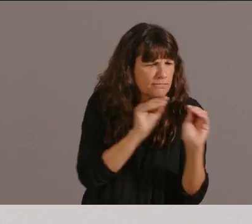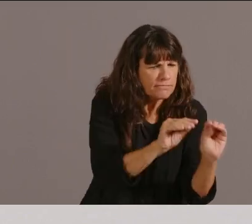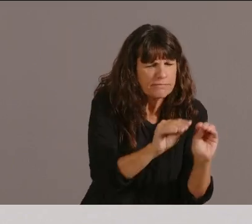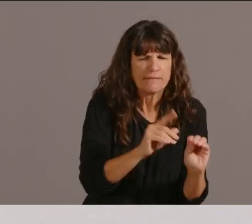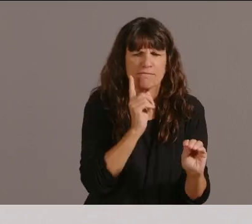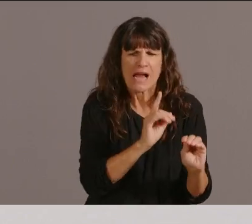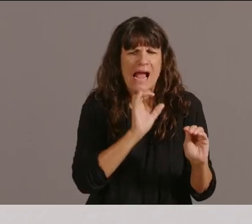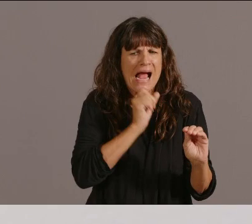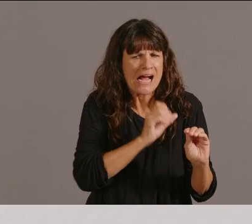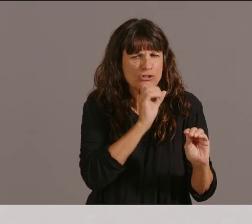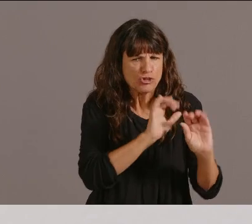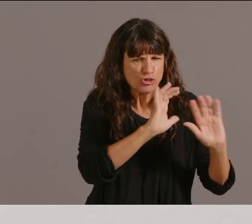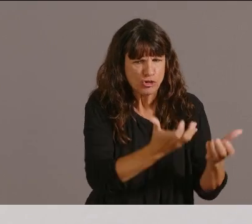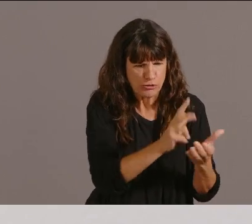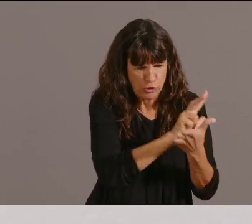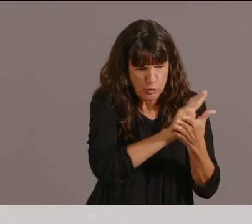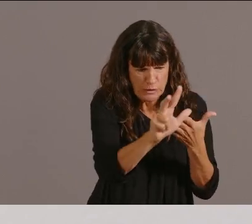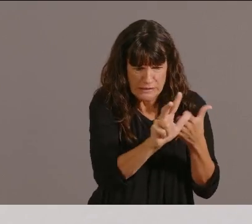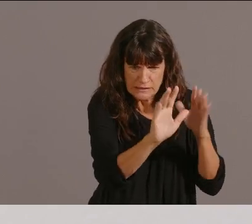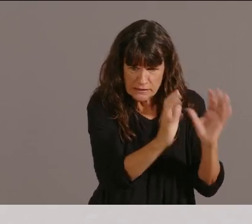line with meeting the president's